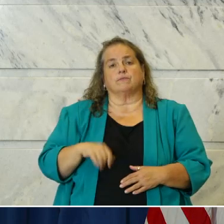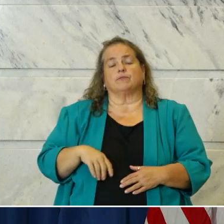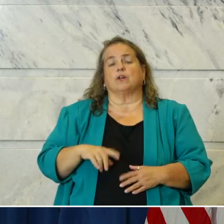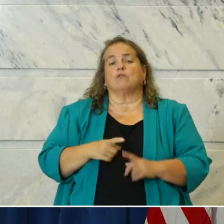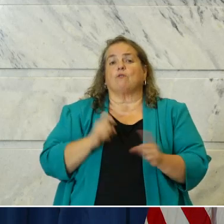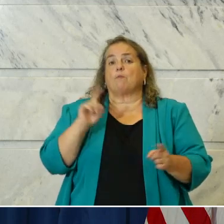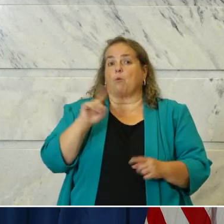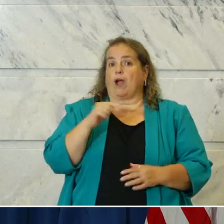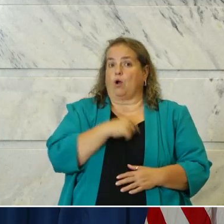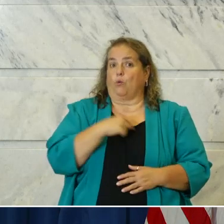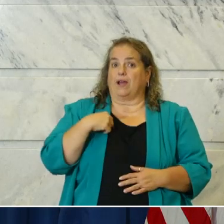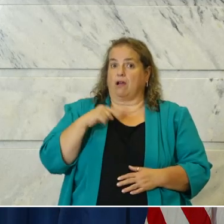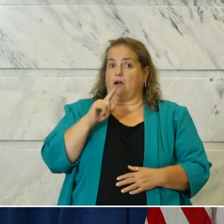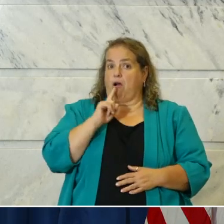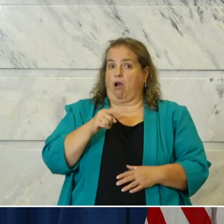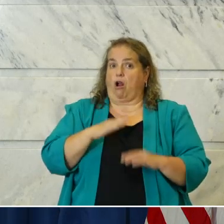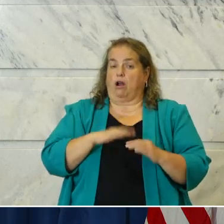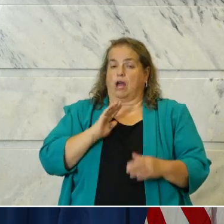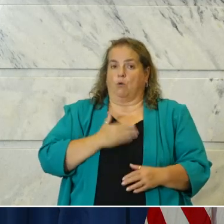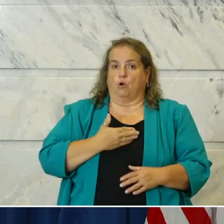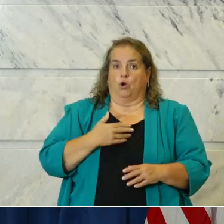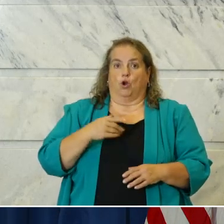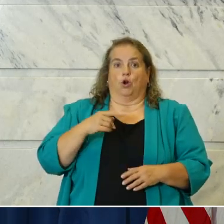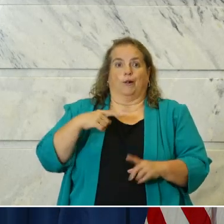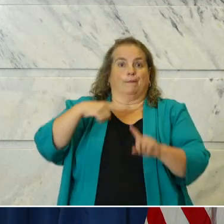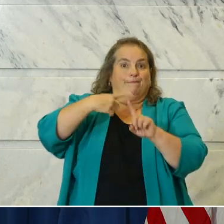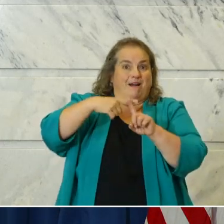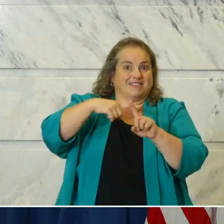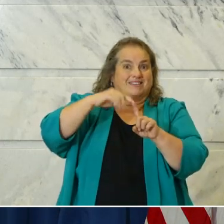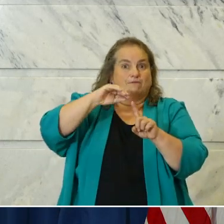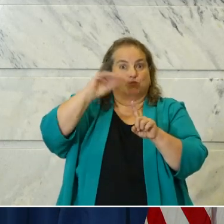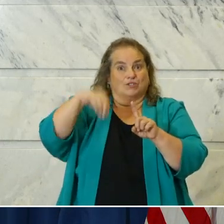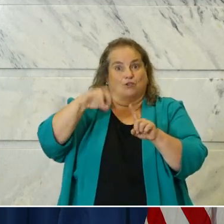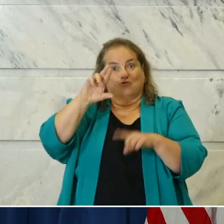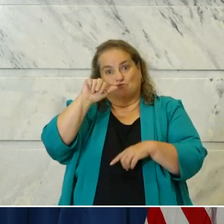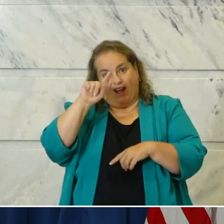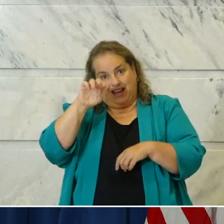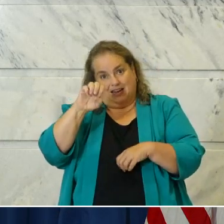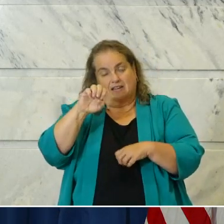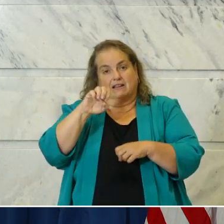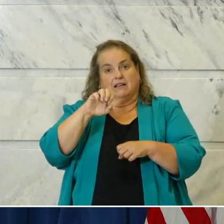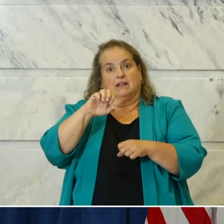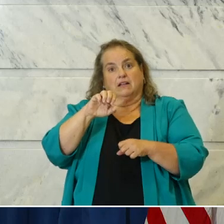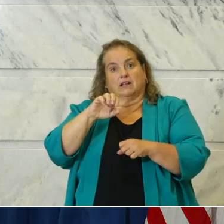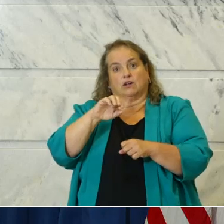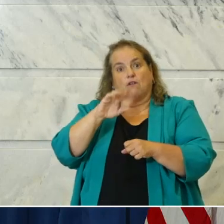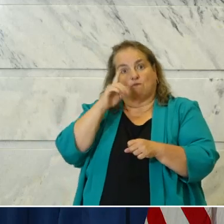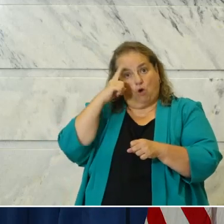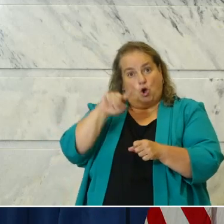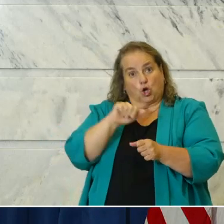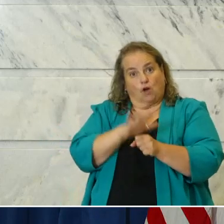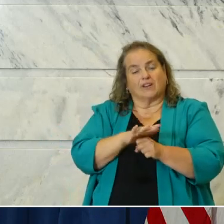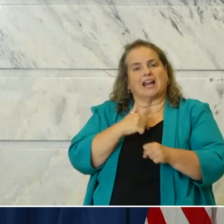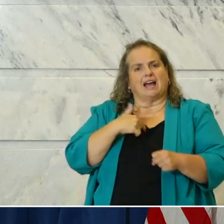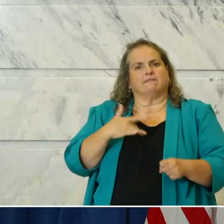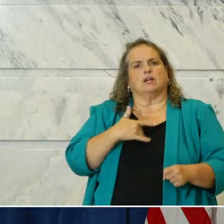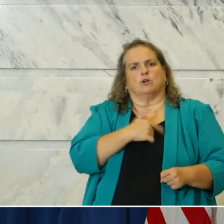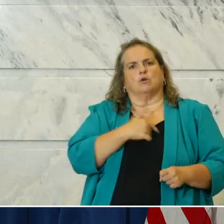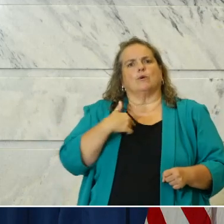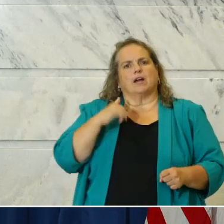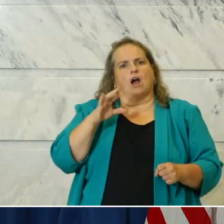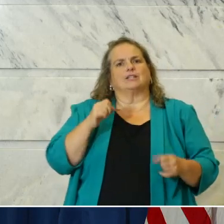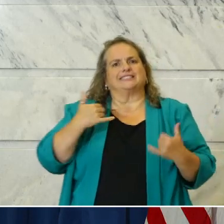positivity rate, with what we are seeing in testing, I believe that we are still in